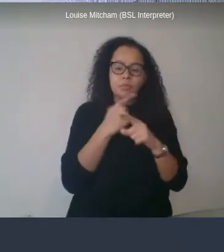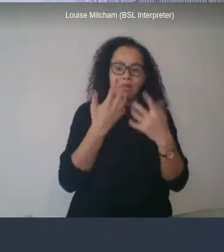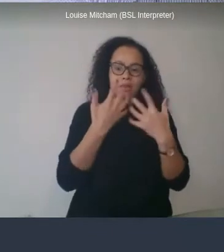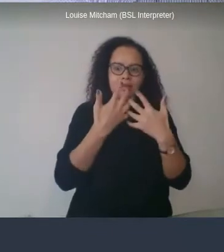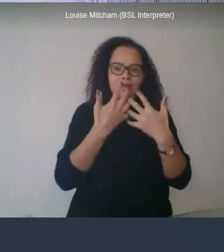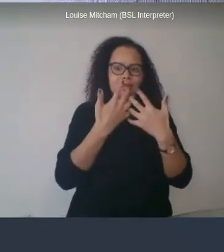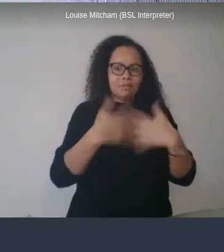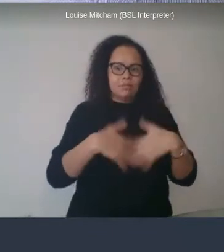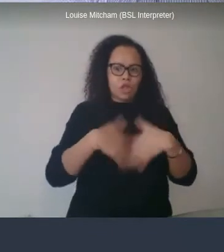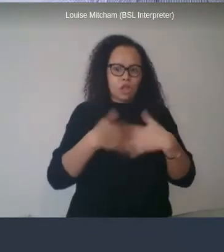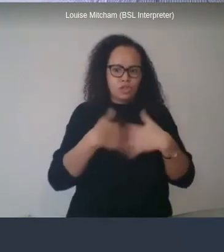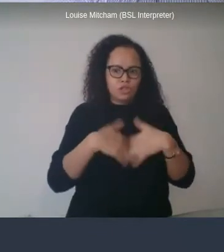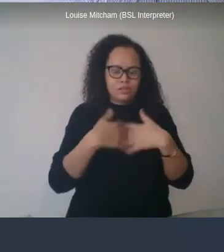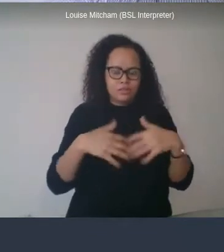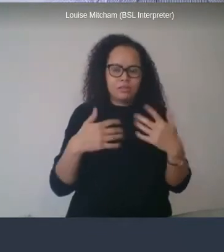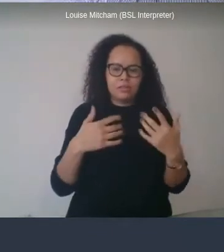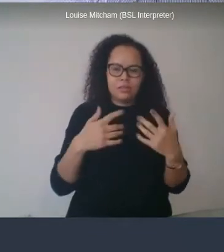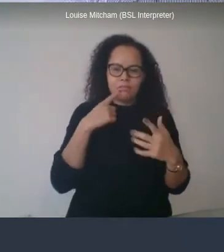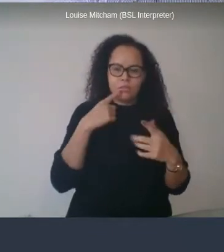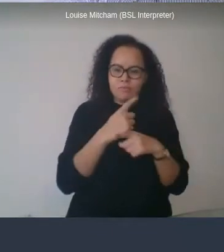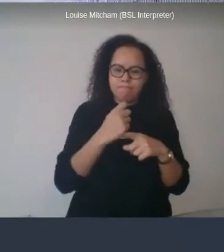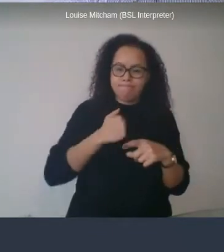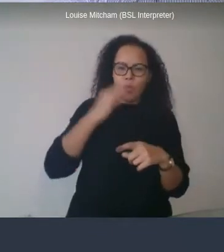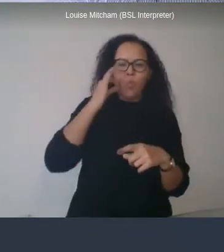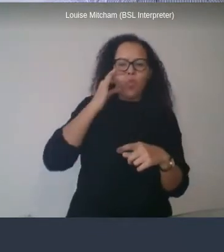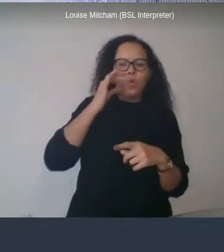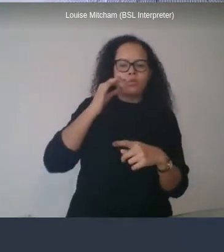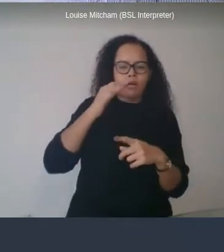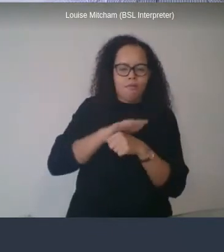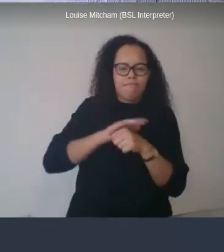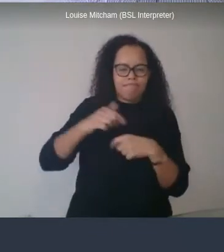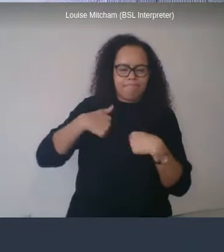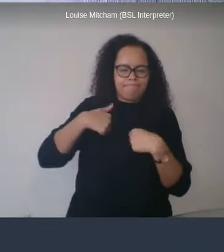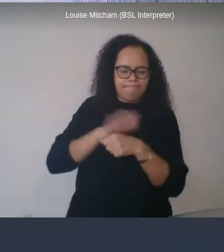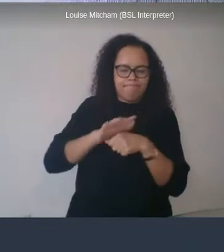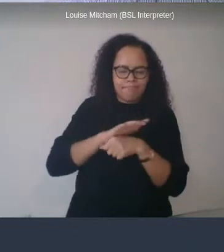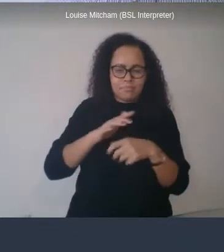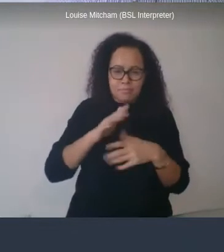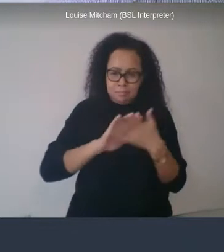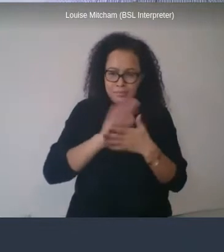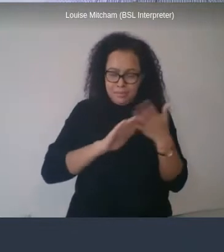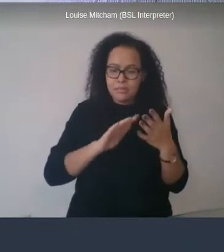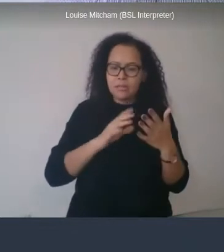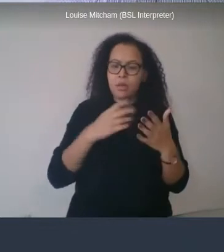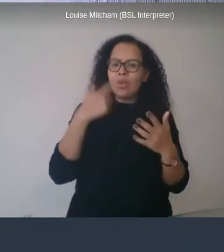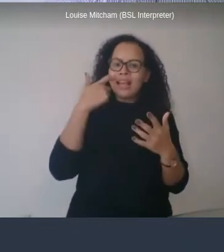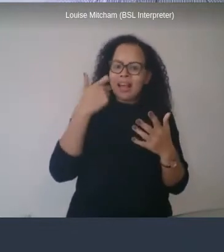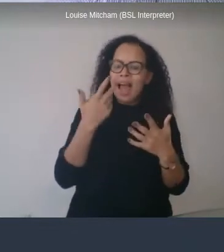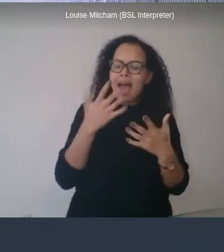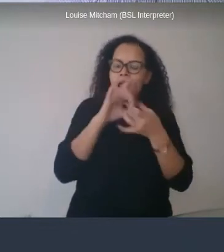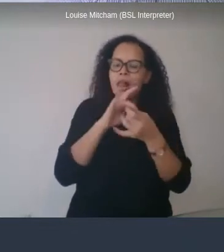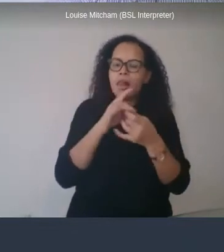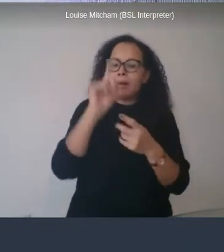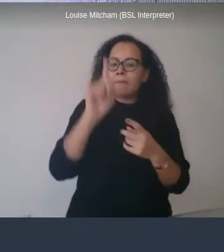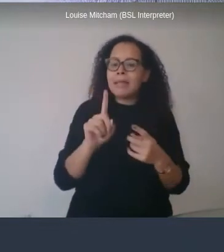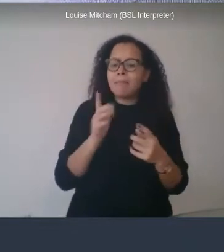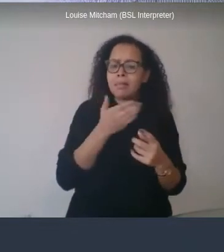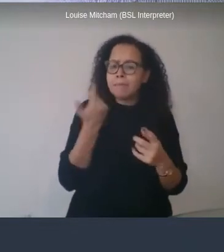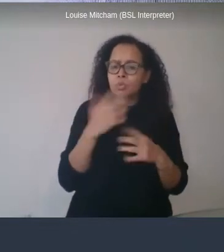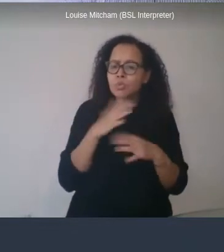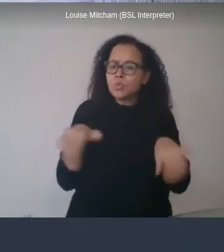water perspective and the experiences that we've had, it's actually the ability to reach out to the non-swimming world. So there's this perception that